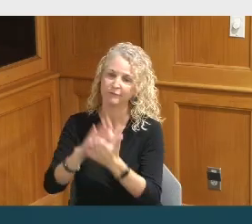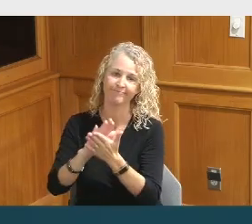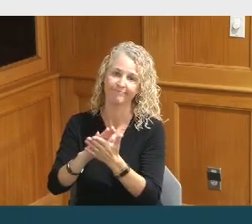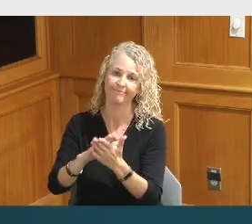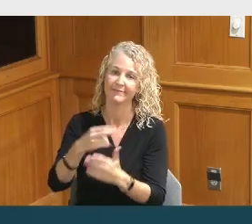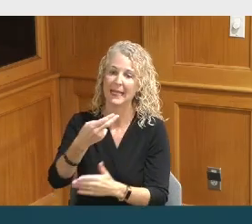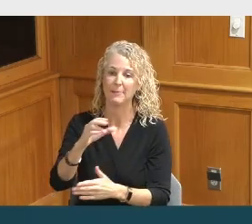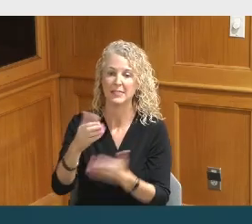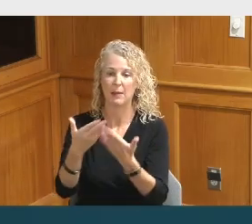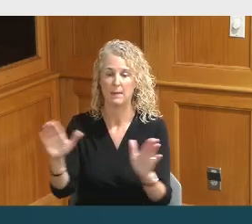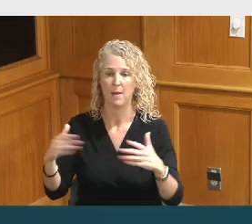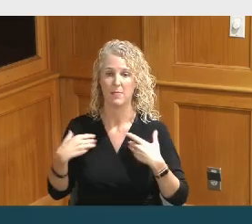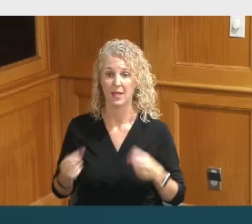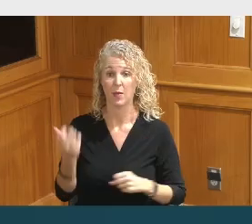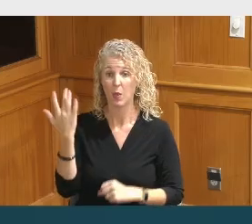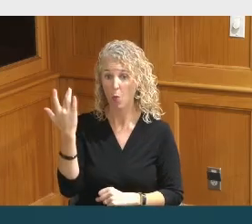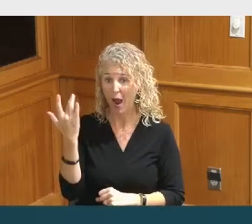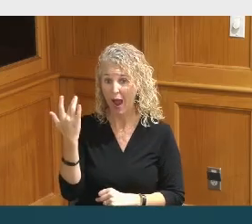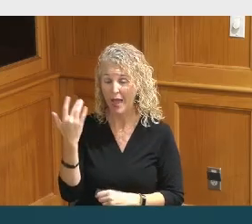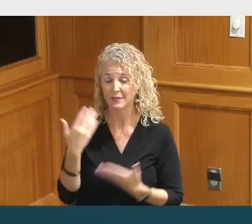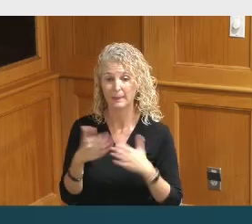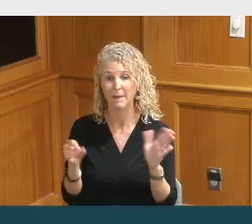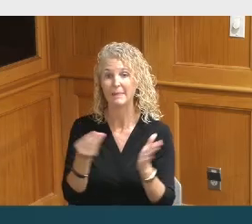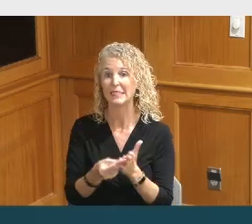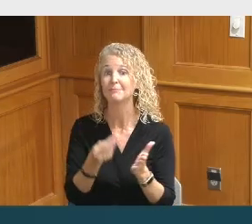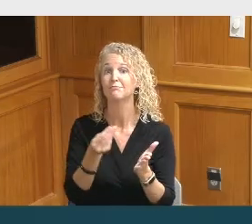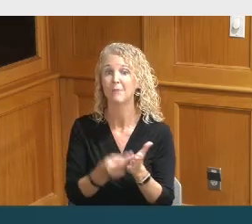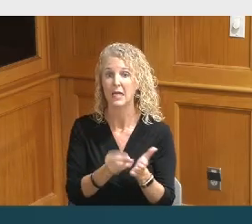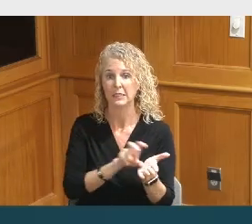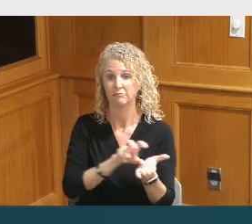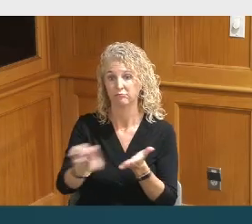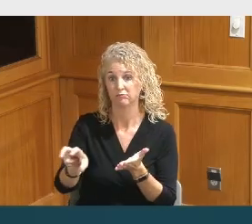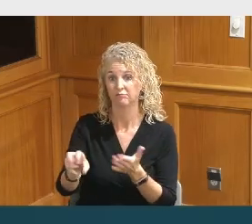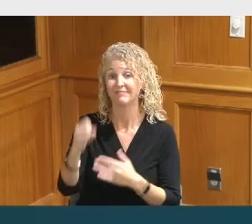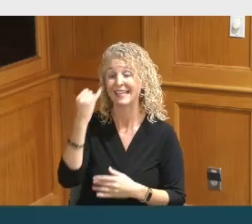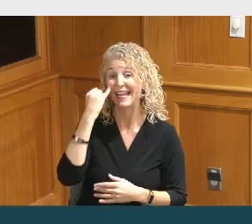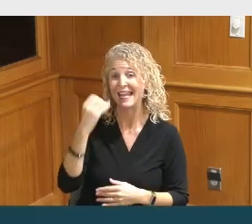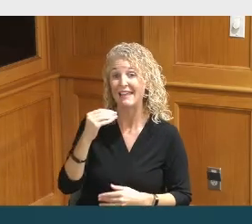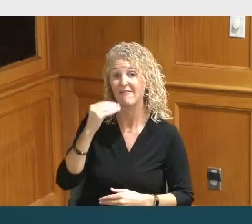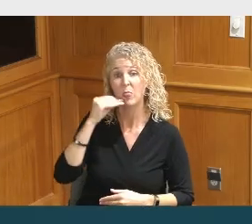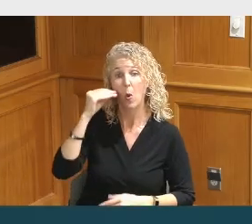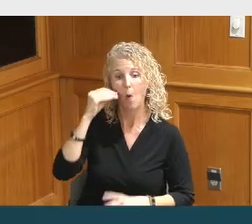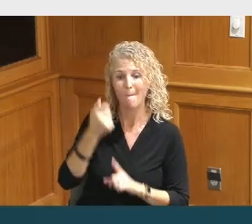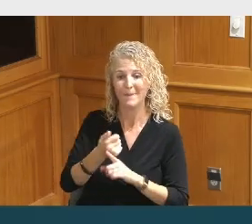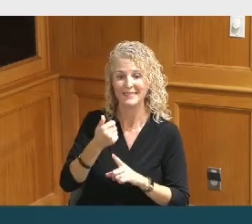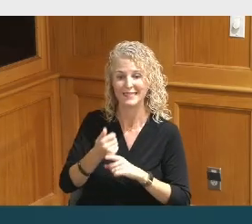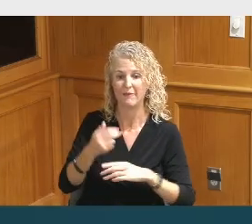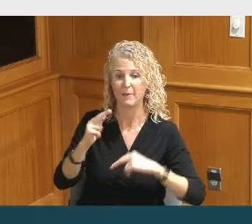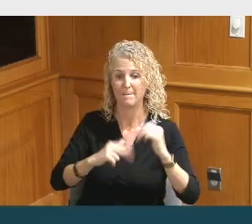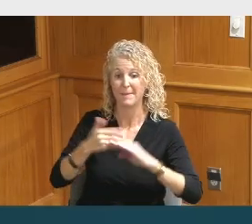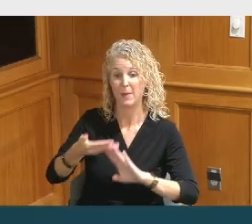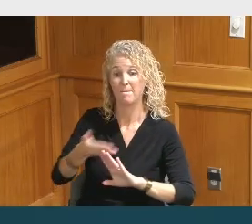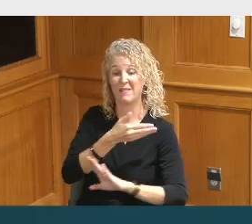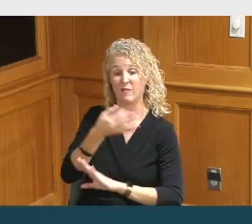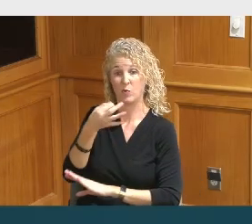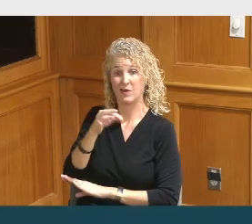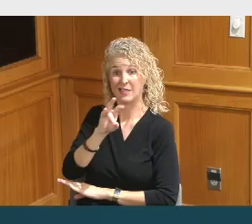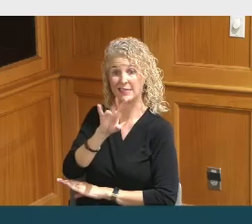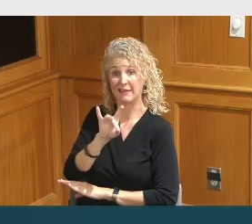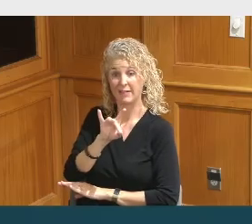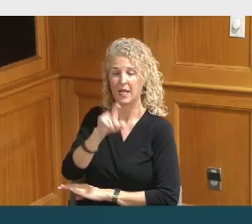Hamilton County Public Health because of the public funds here. If the house was built before 1978, we have to follow